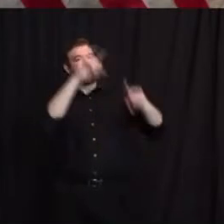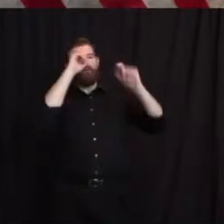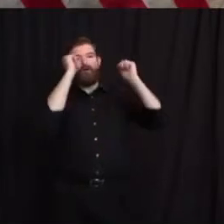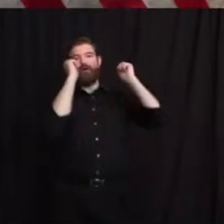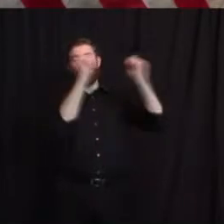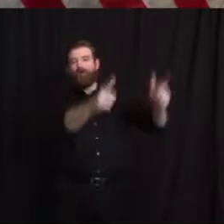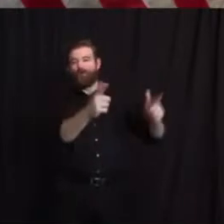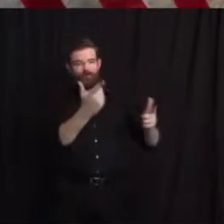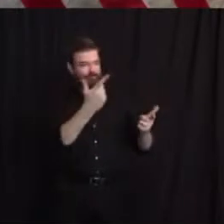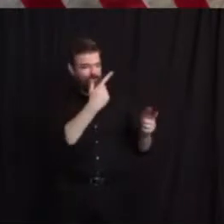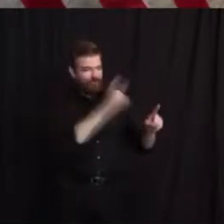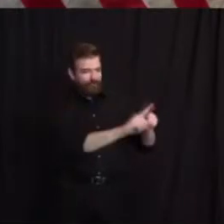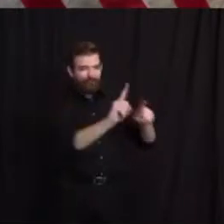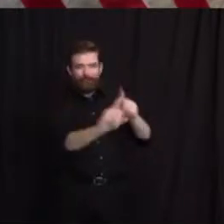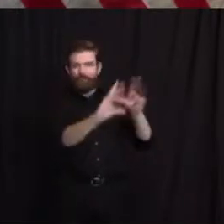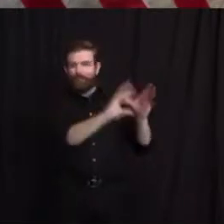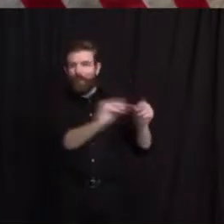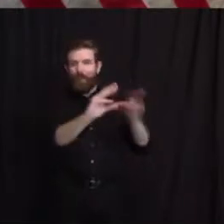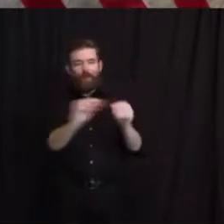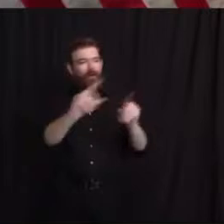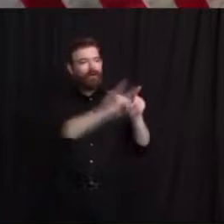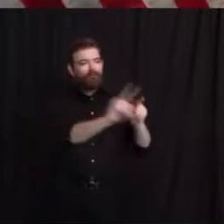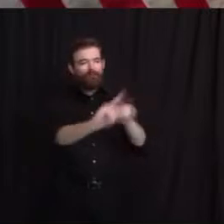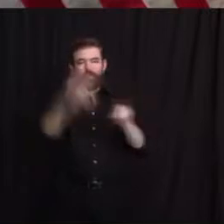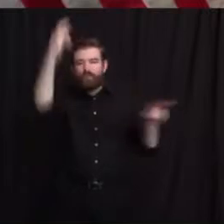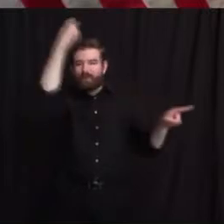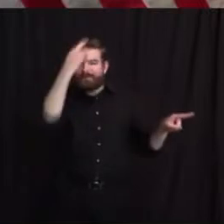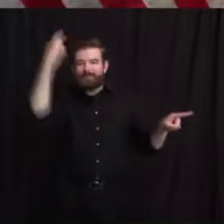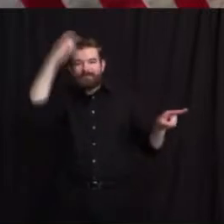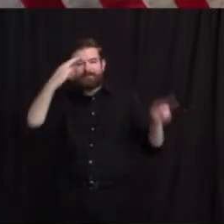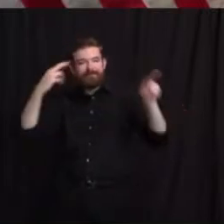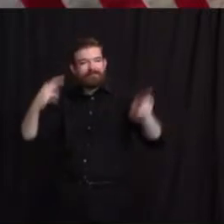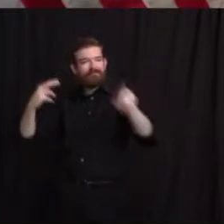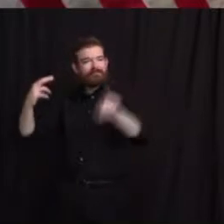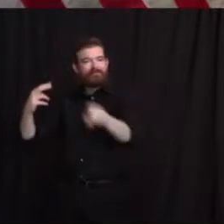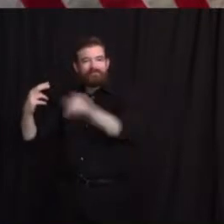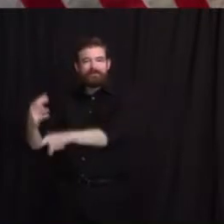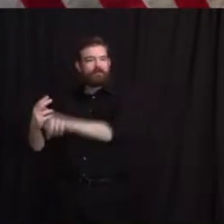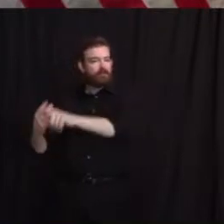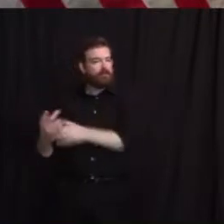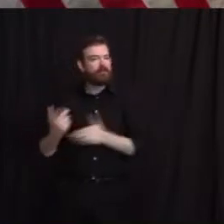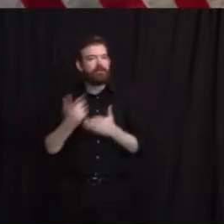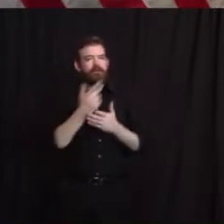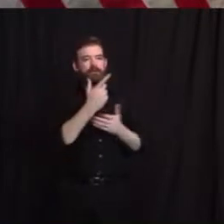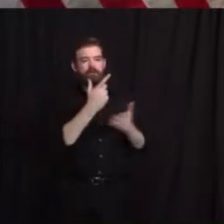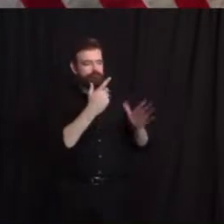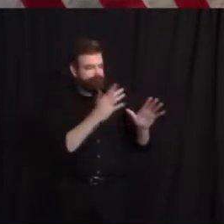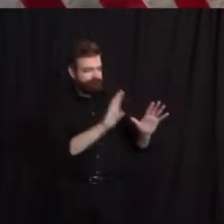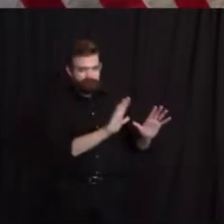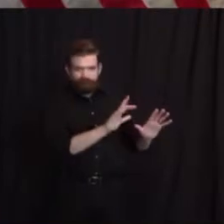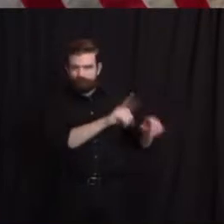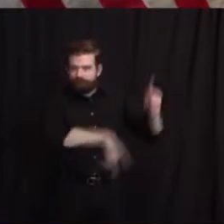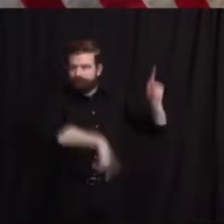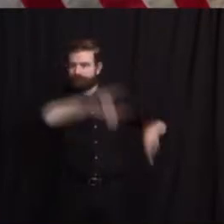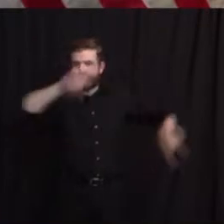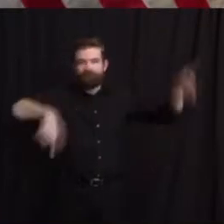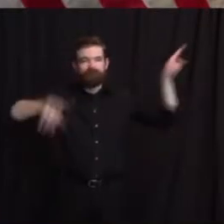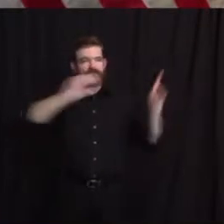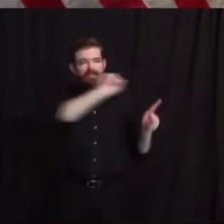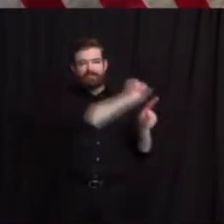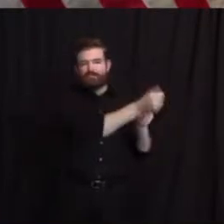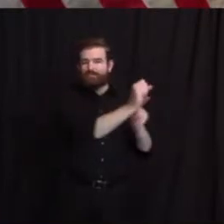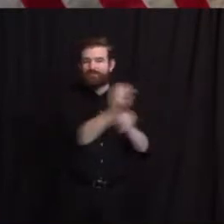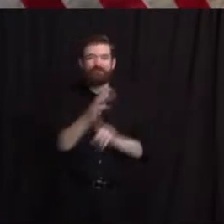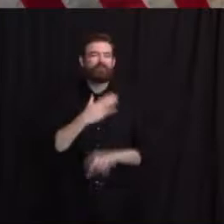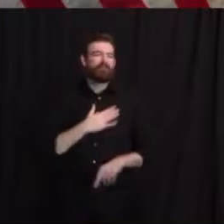invariably, virtually all of them, the cases turn out to be very specific to the individual. So if you could bear with us on that, I appreciate